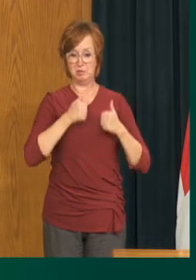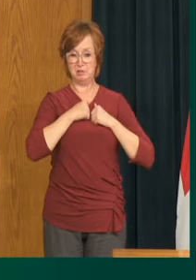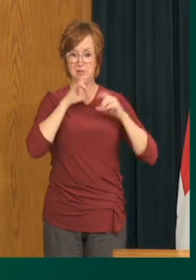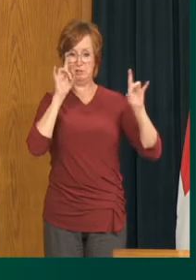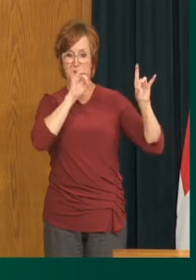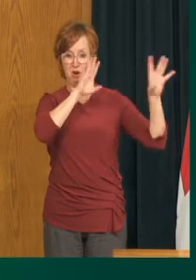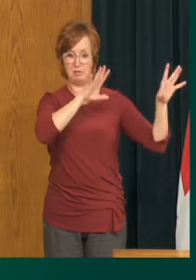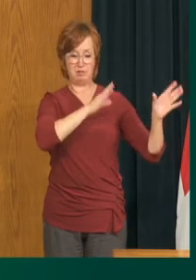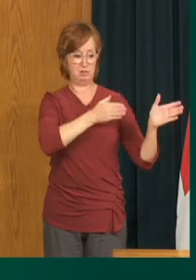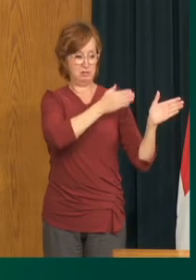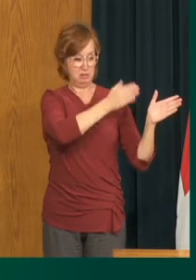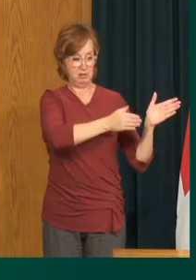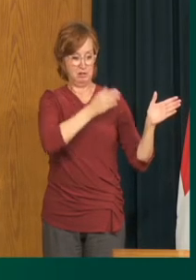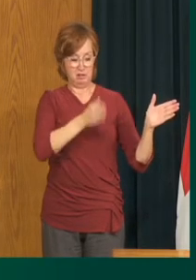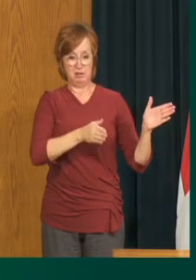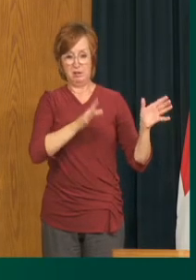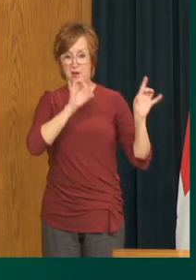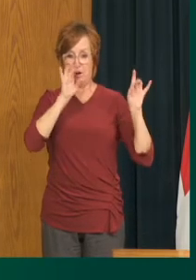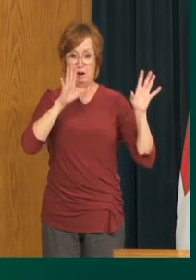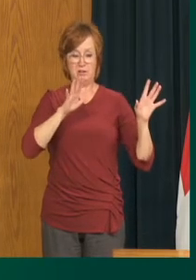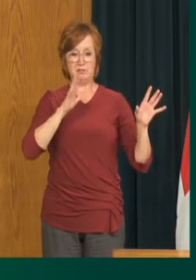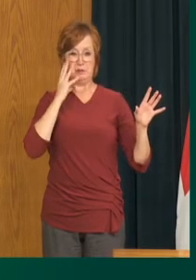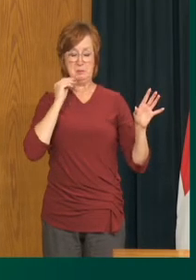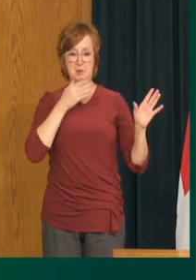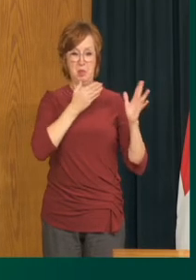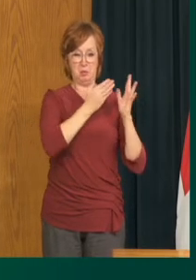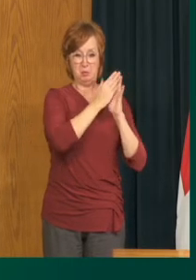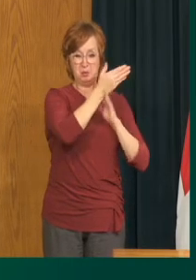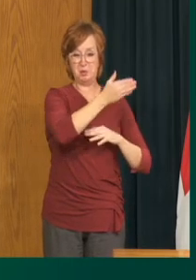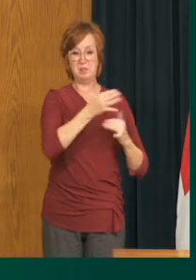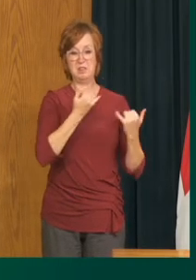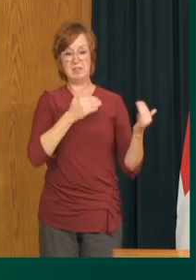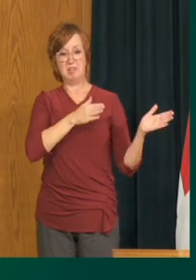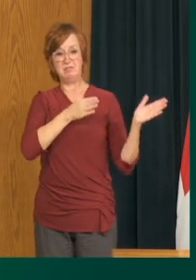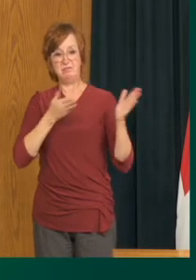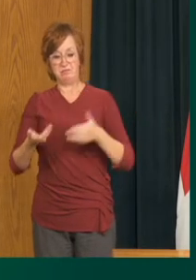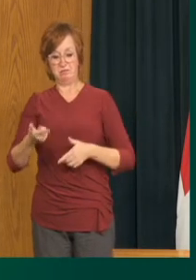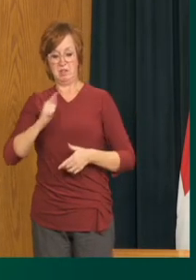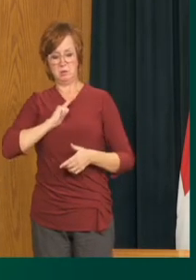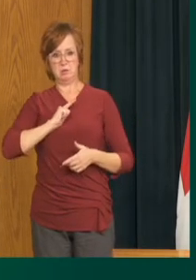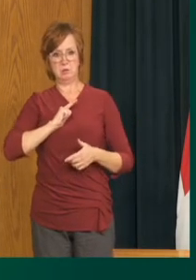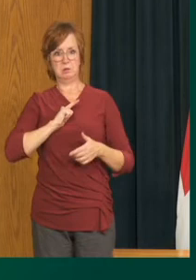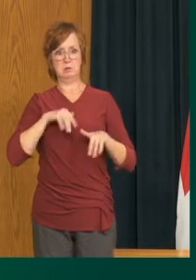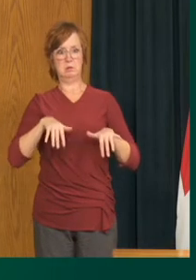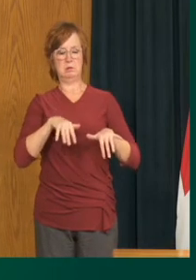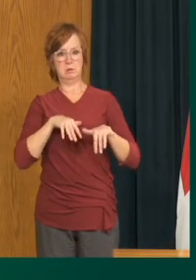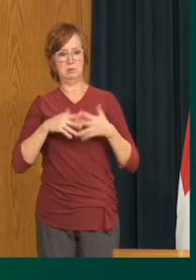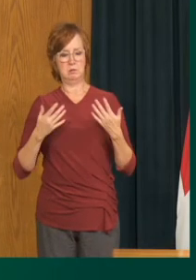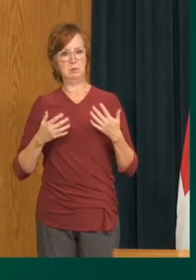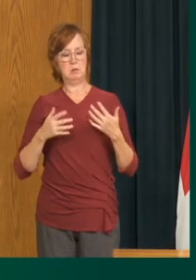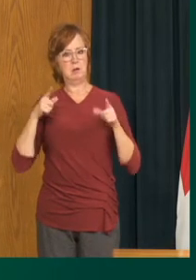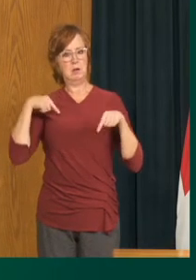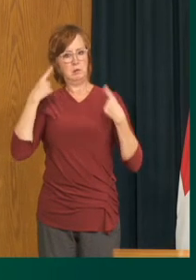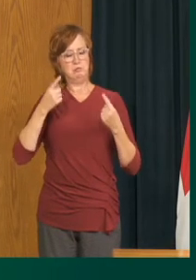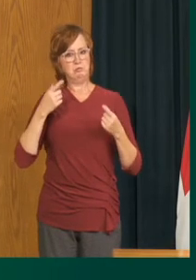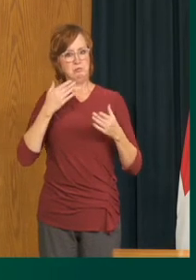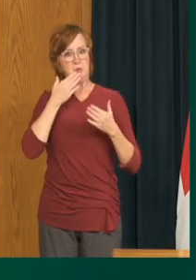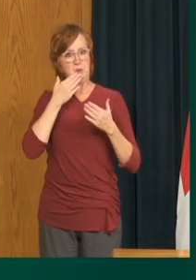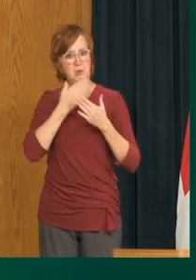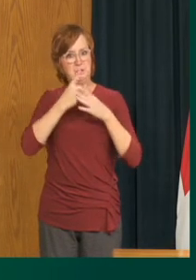we have done a tremendous job here in this province in stepping up and addressing COVID-19 and ensuring that we